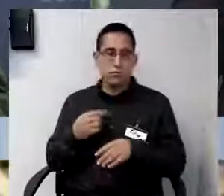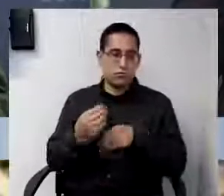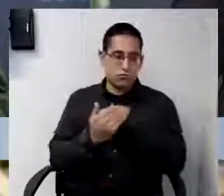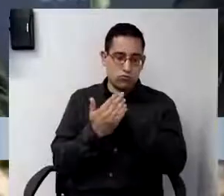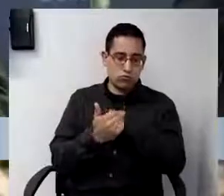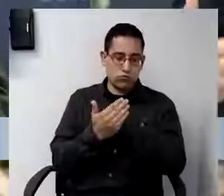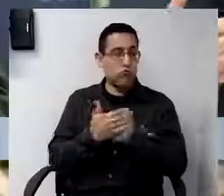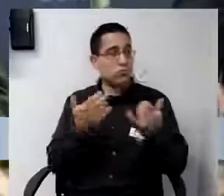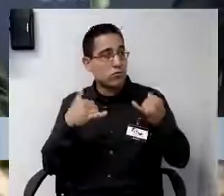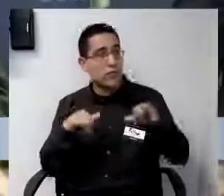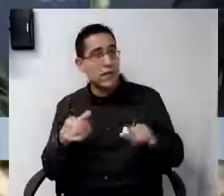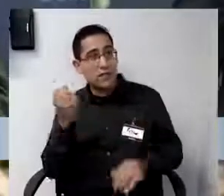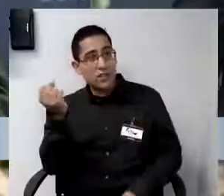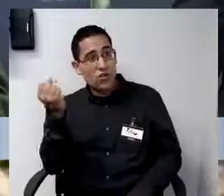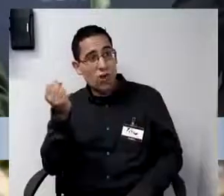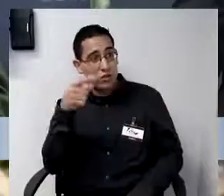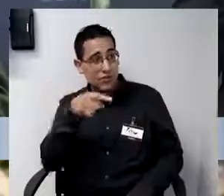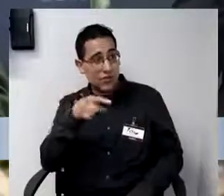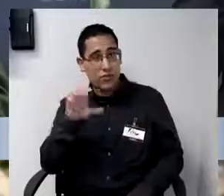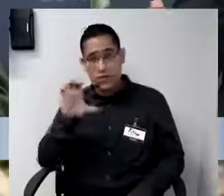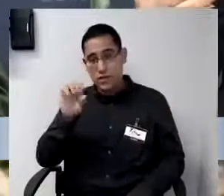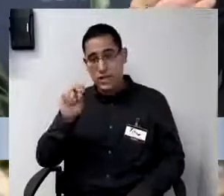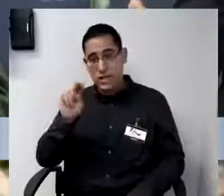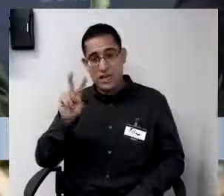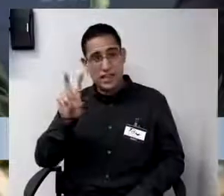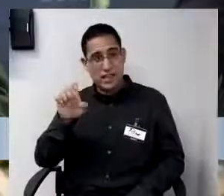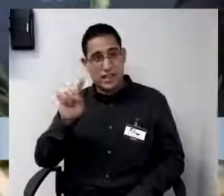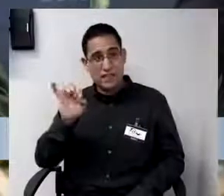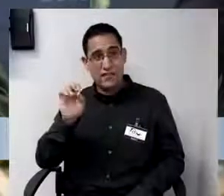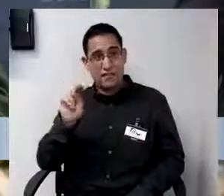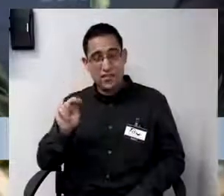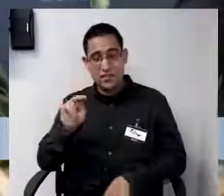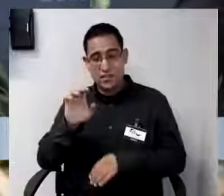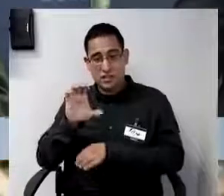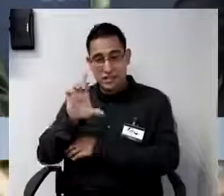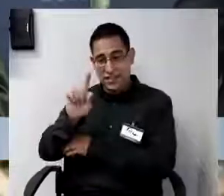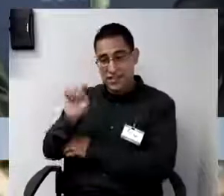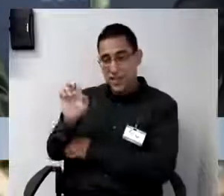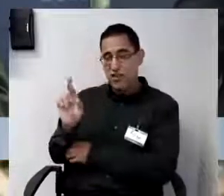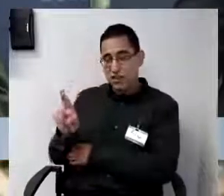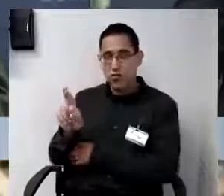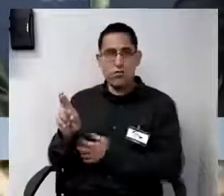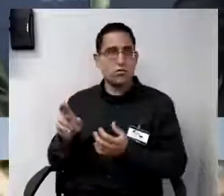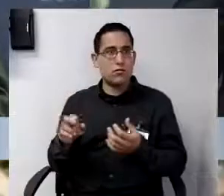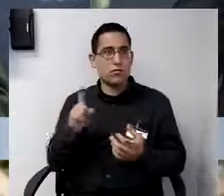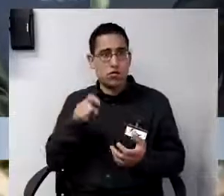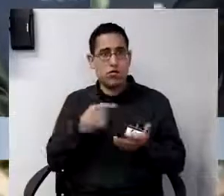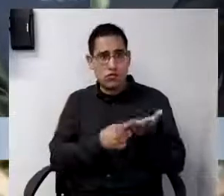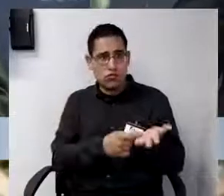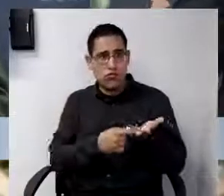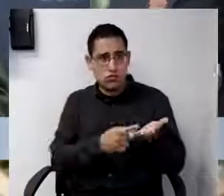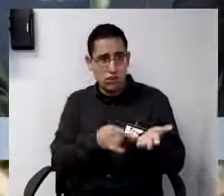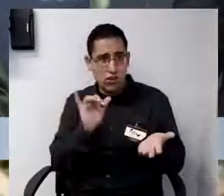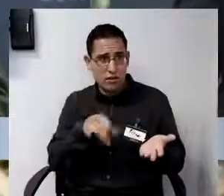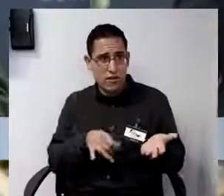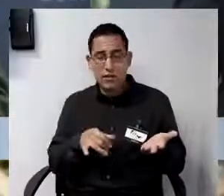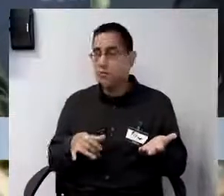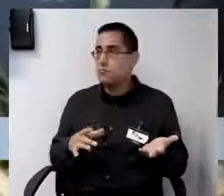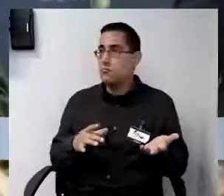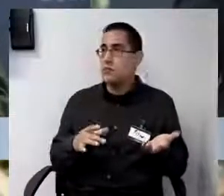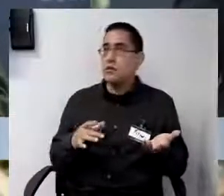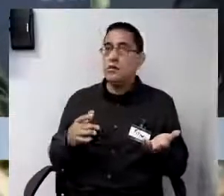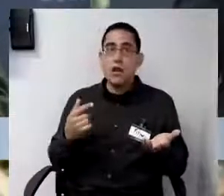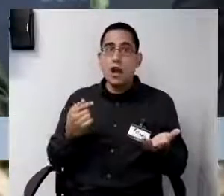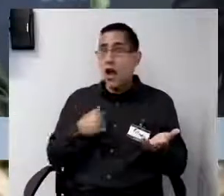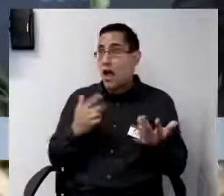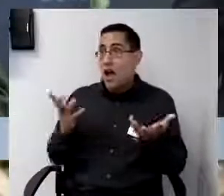you. Do we need to start talking about it? I would first look to those 102 beds. But again, I don't have the